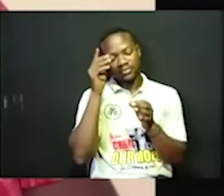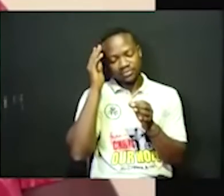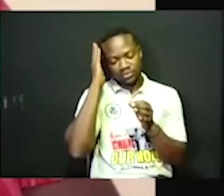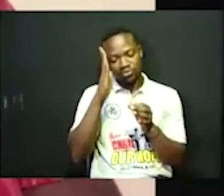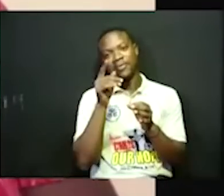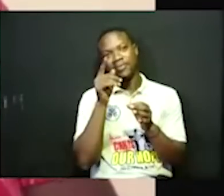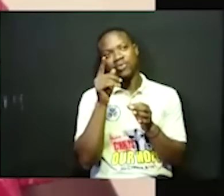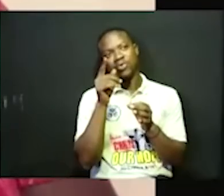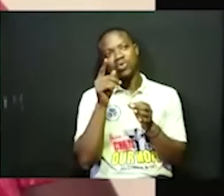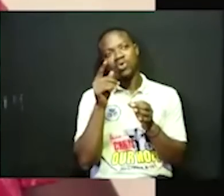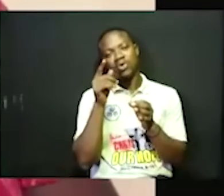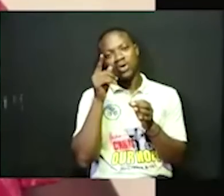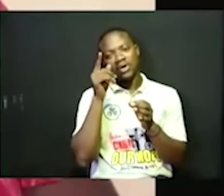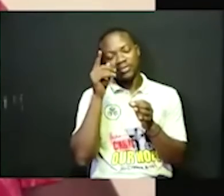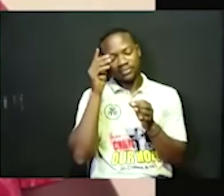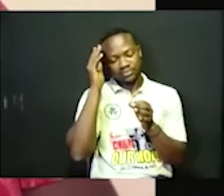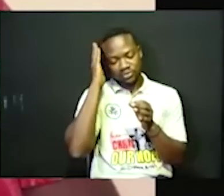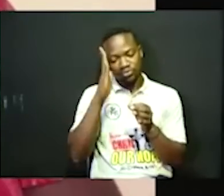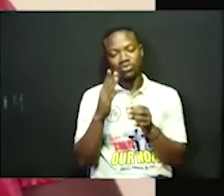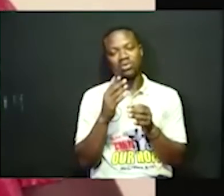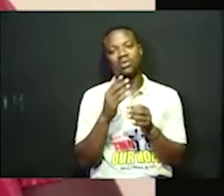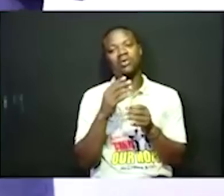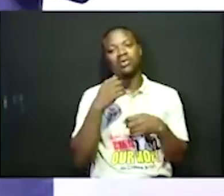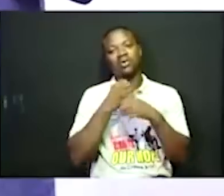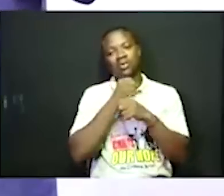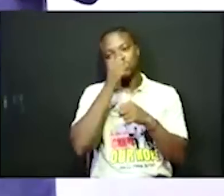is that we shall all sleep peacefully every night.